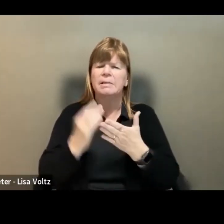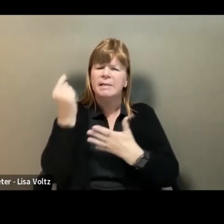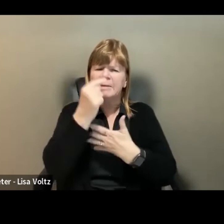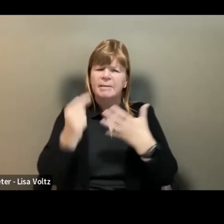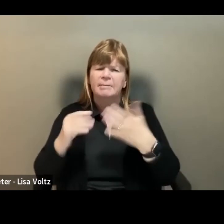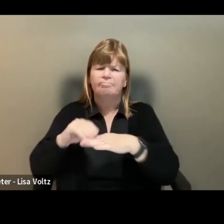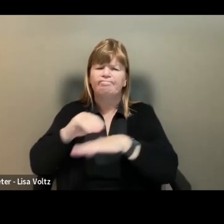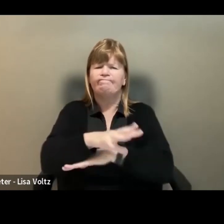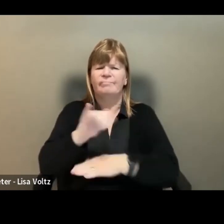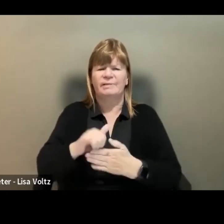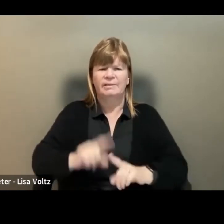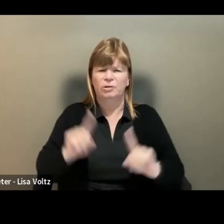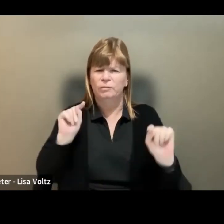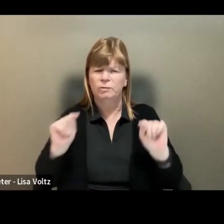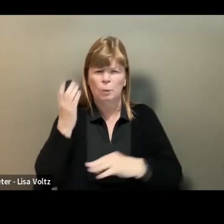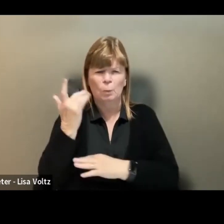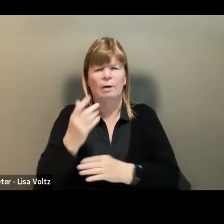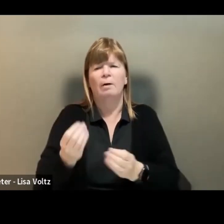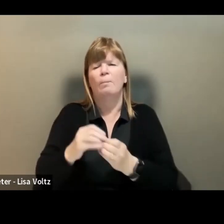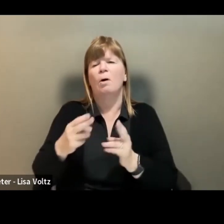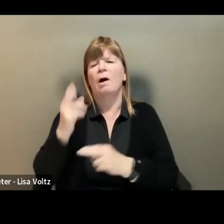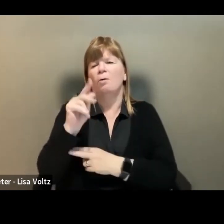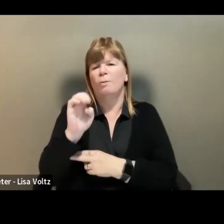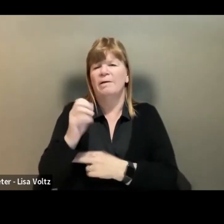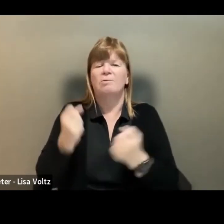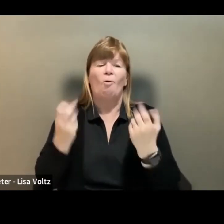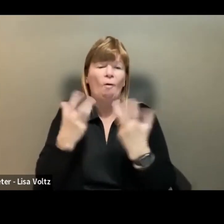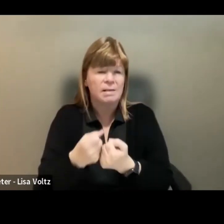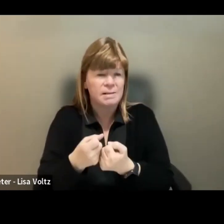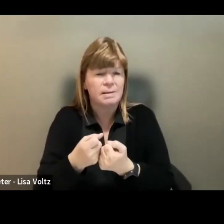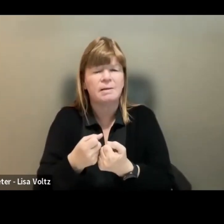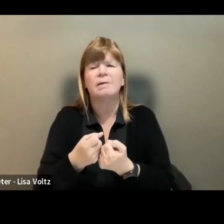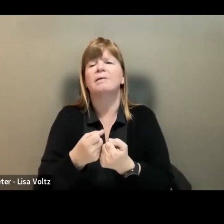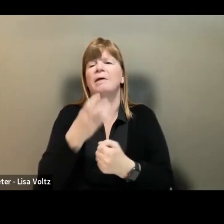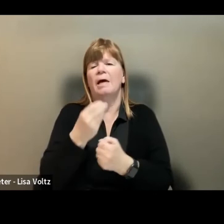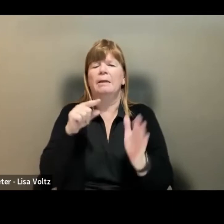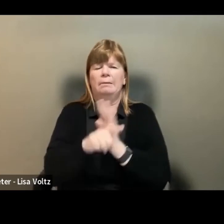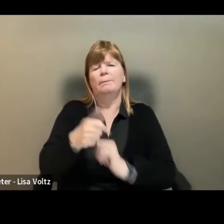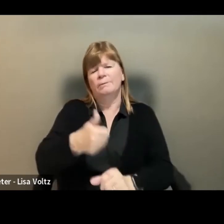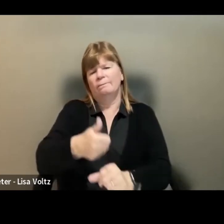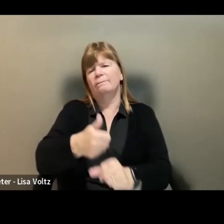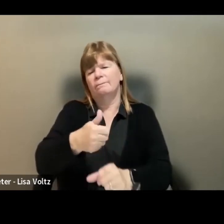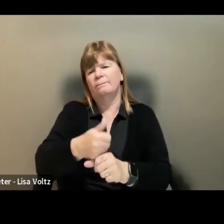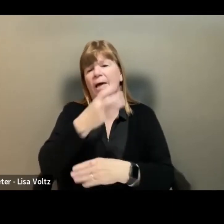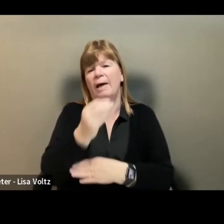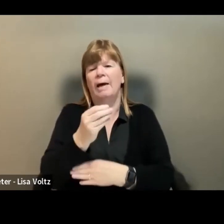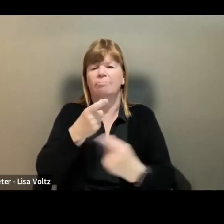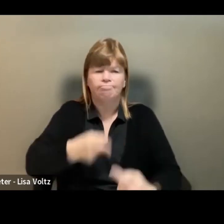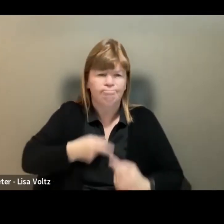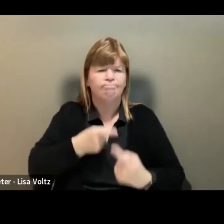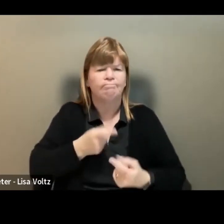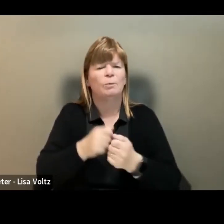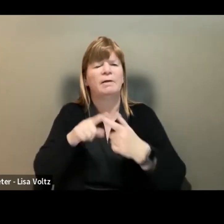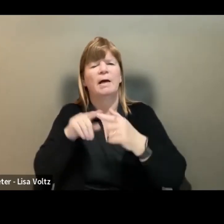to this disparity include higher rates of motor vehicle crashes and suicide, as well as difficulties in